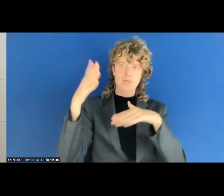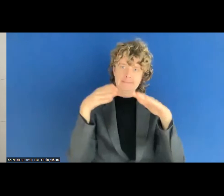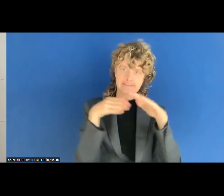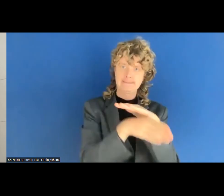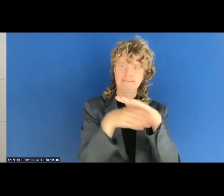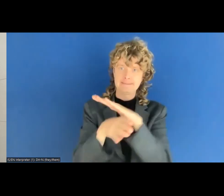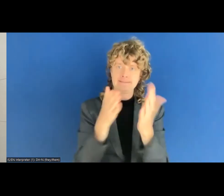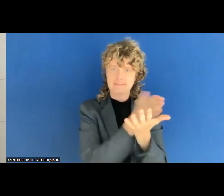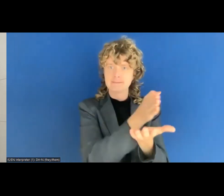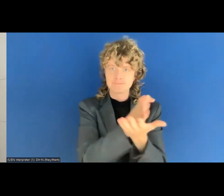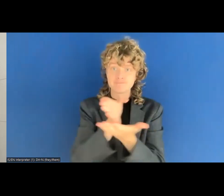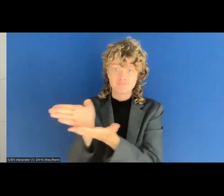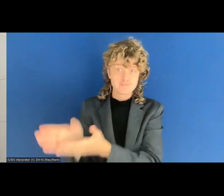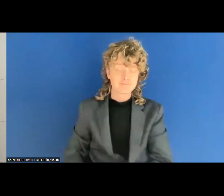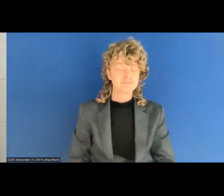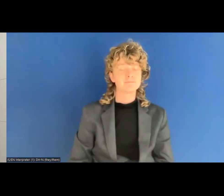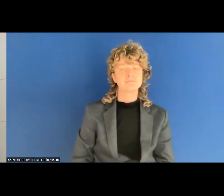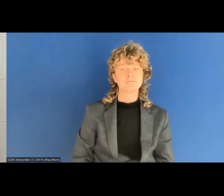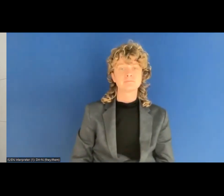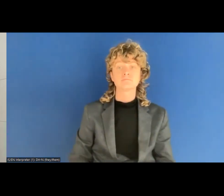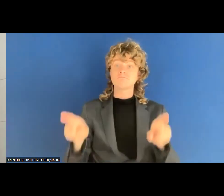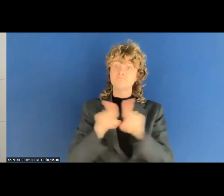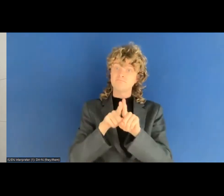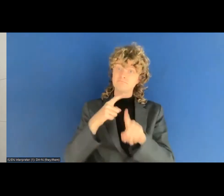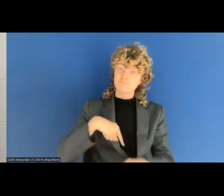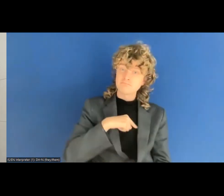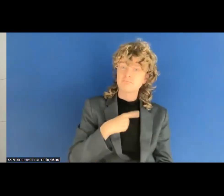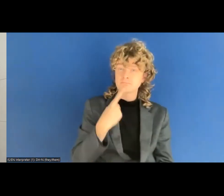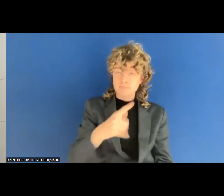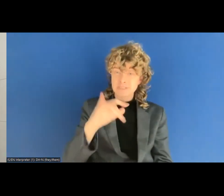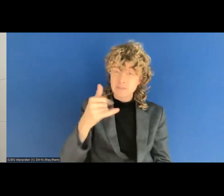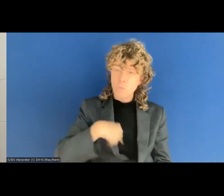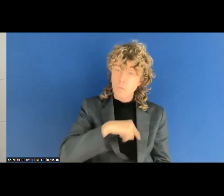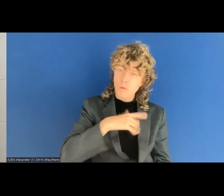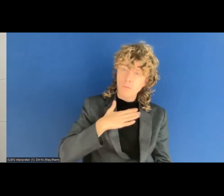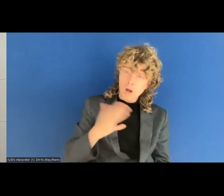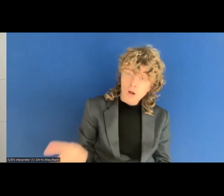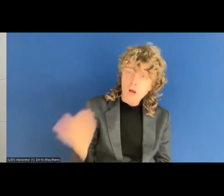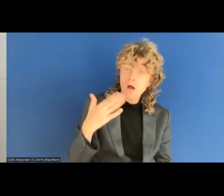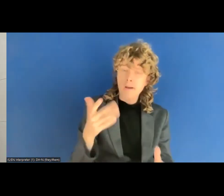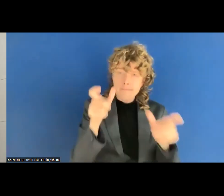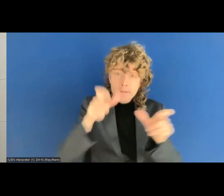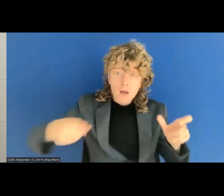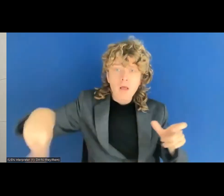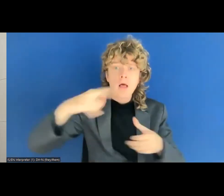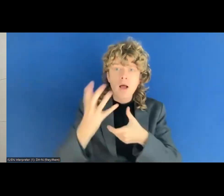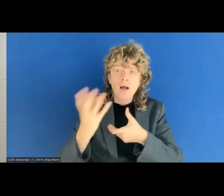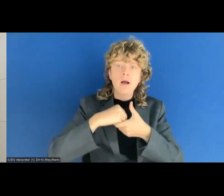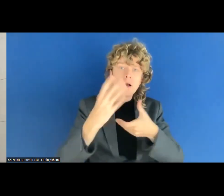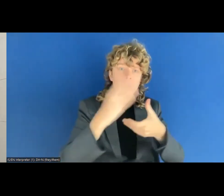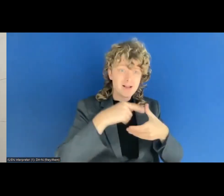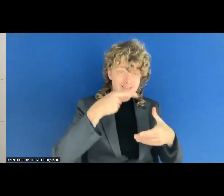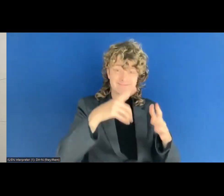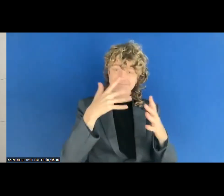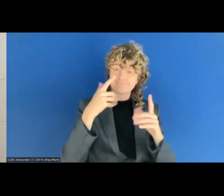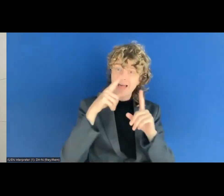we say we expect people to be included in the digital and physical world, but wouldn't we also expect the standards to follow